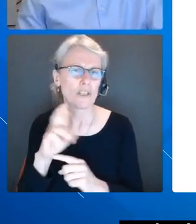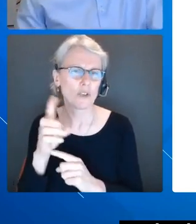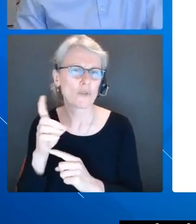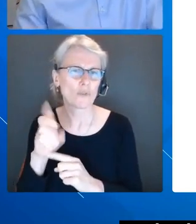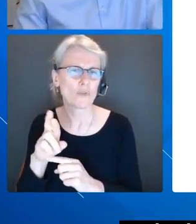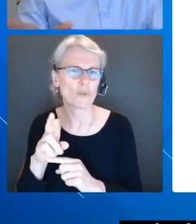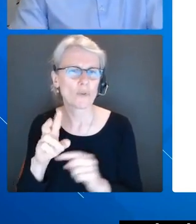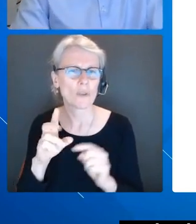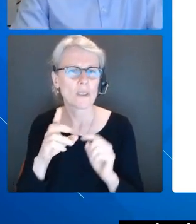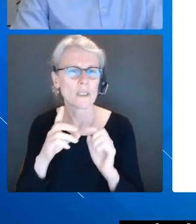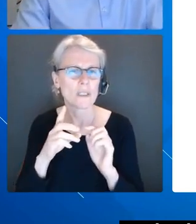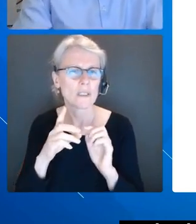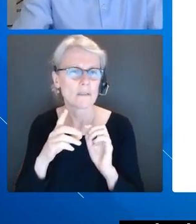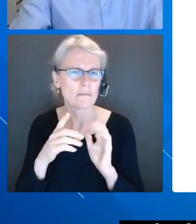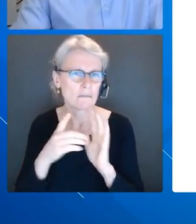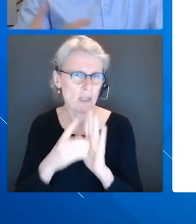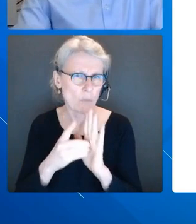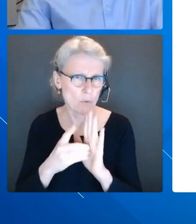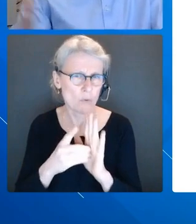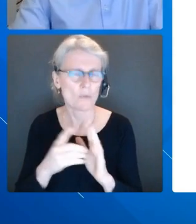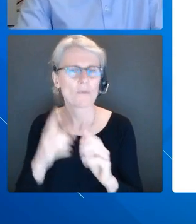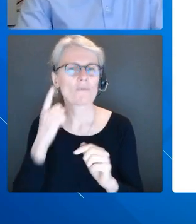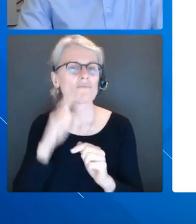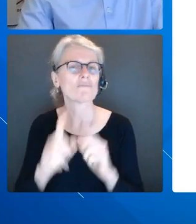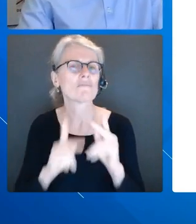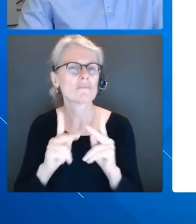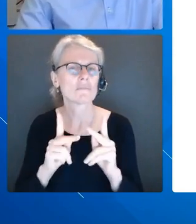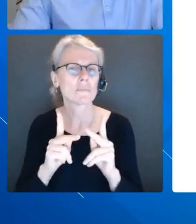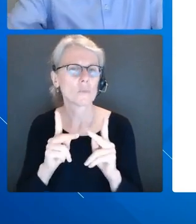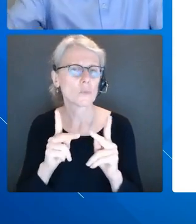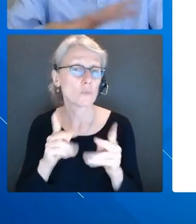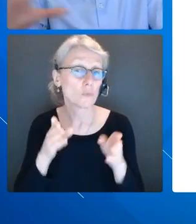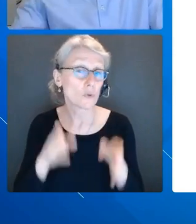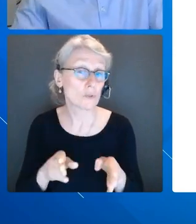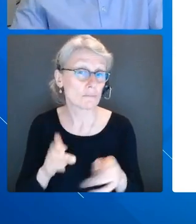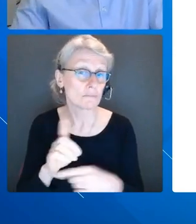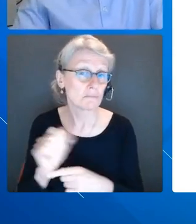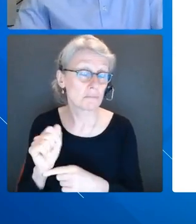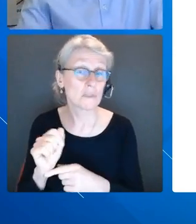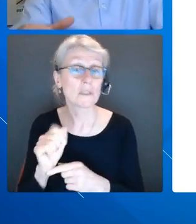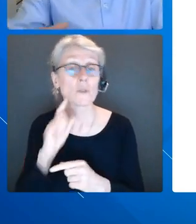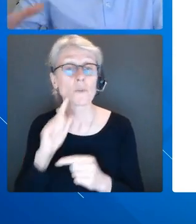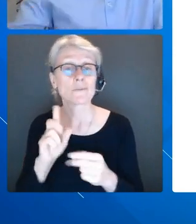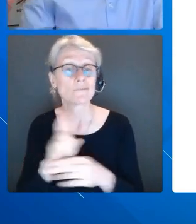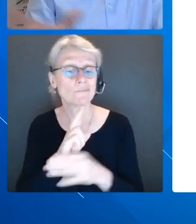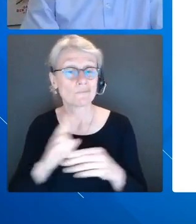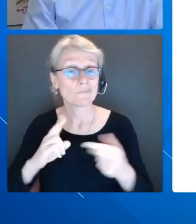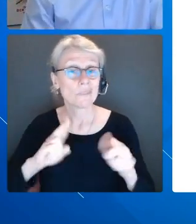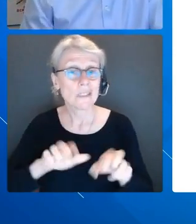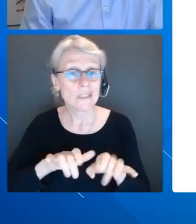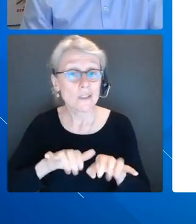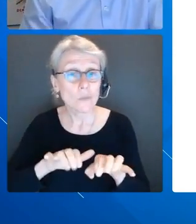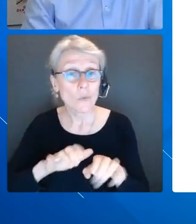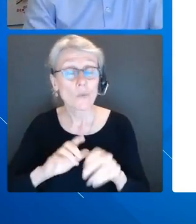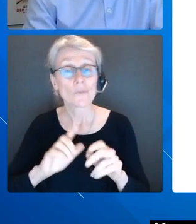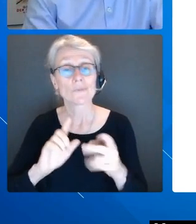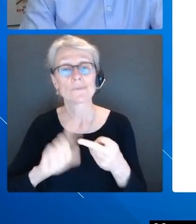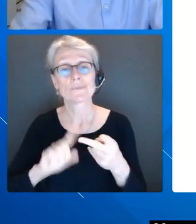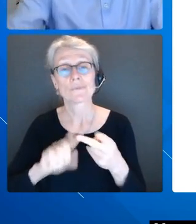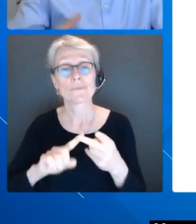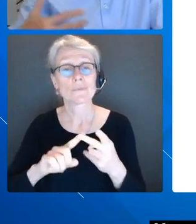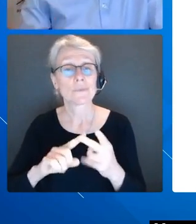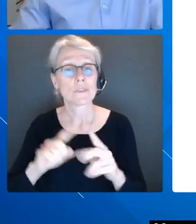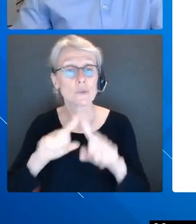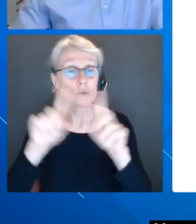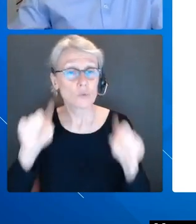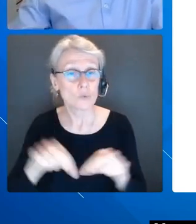an accessibility person with a disability, so accessibility features of our product. So we'll go in and use a keyboard. We'll go in and turn a screen reader on.